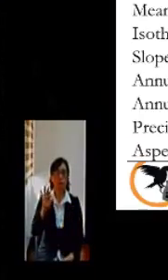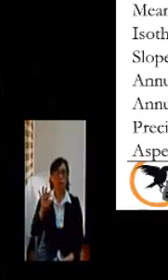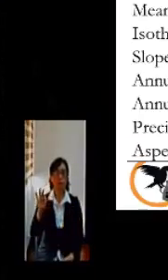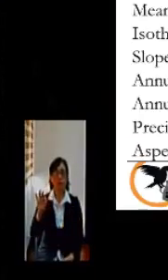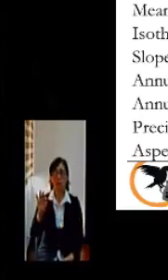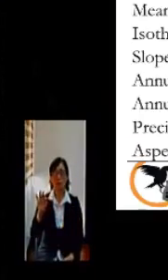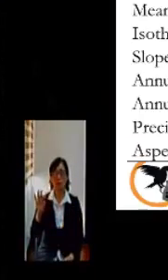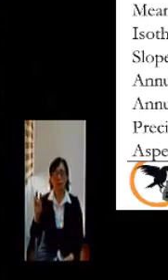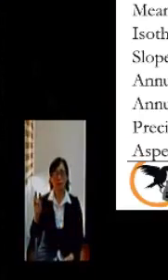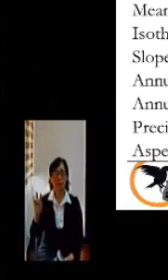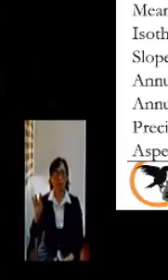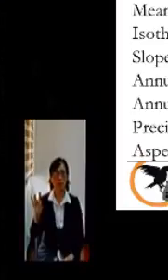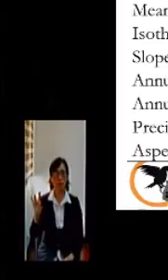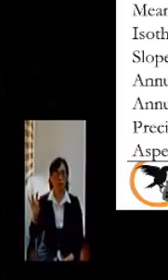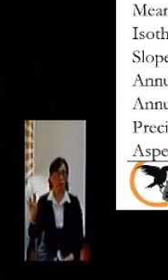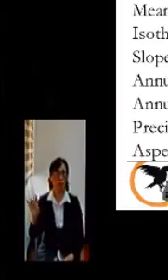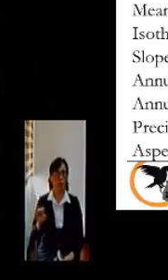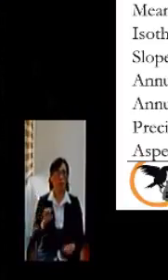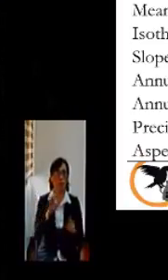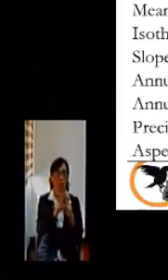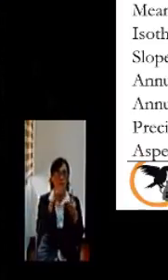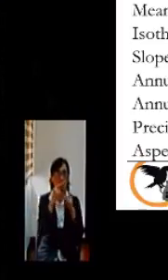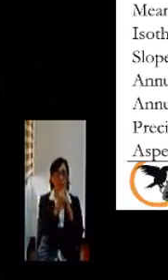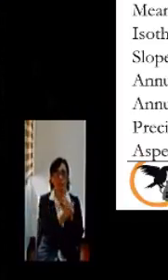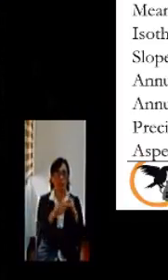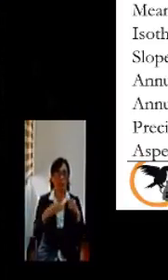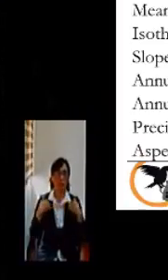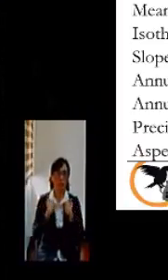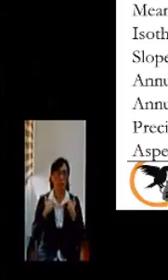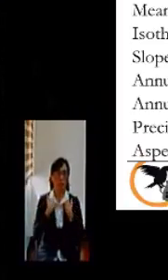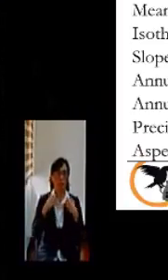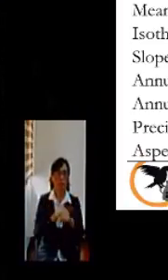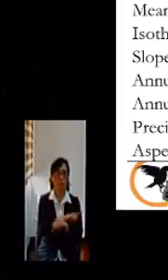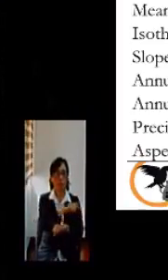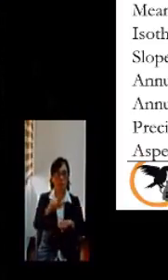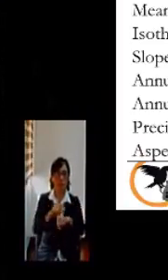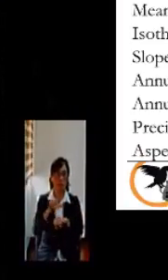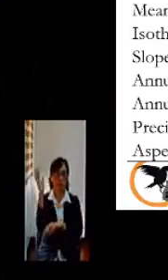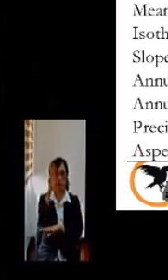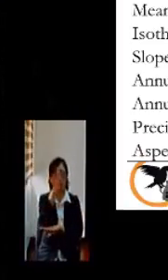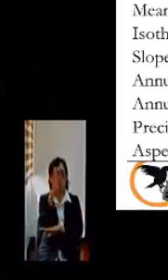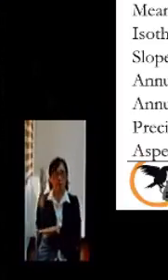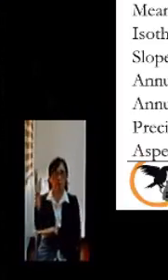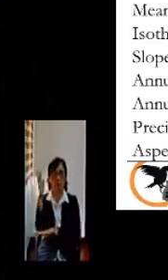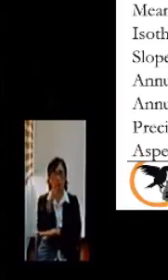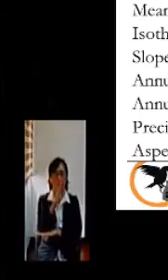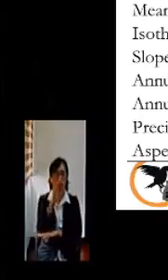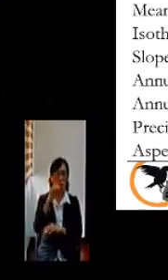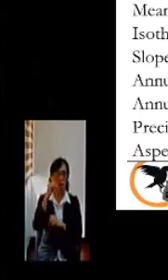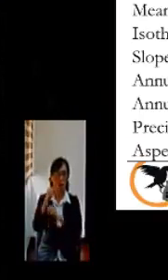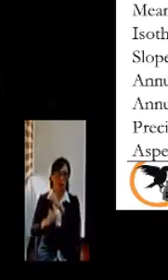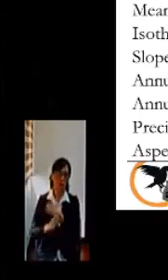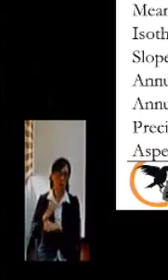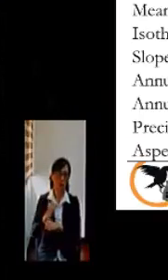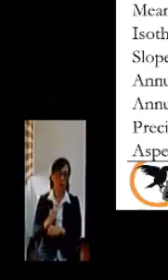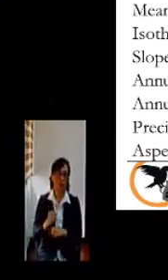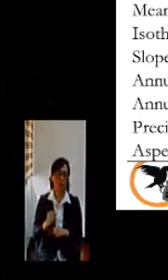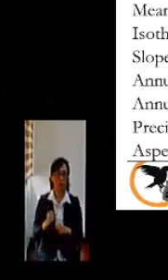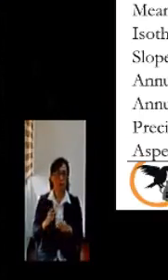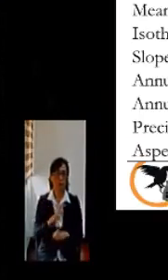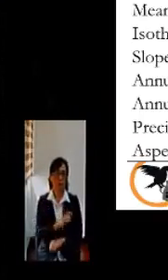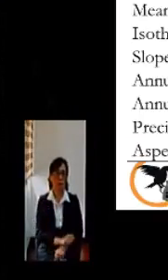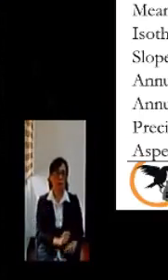the environmental predictor for this species is land cover, obviously forest, and annual mean temperature. So